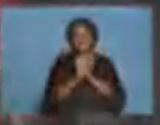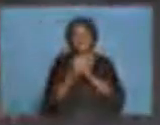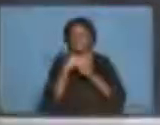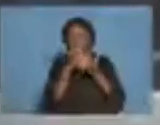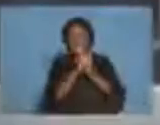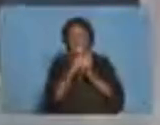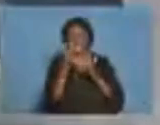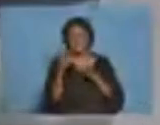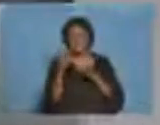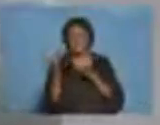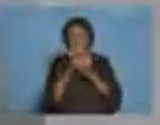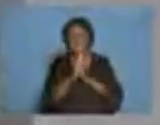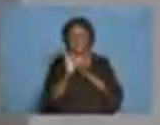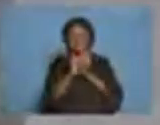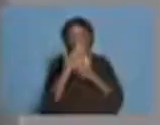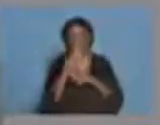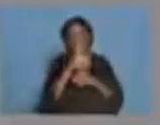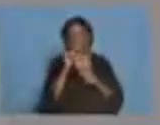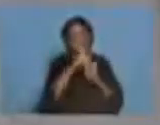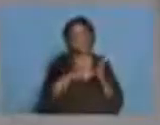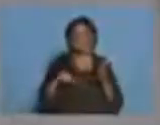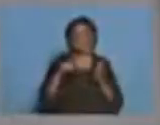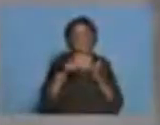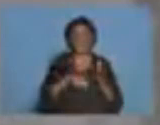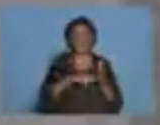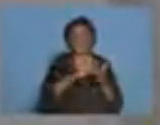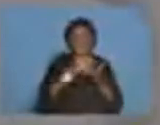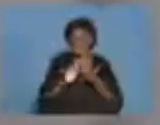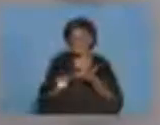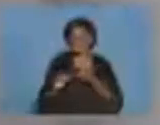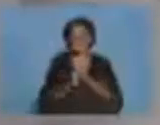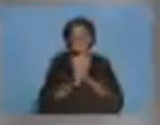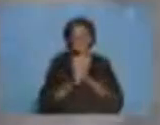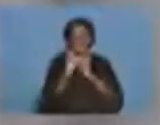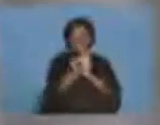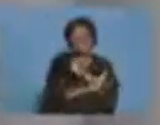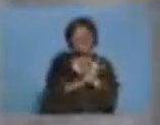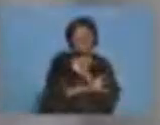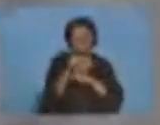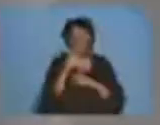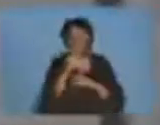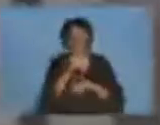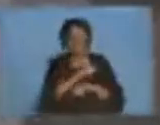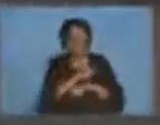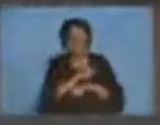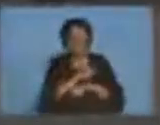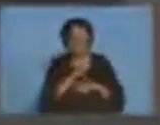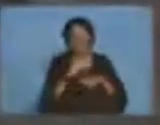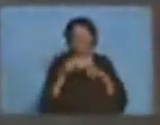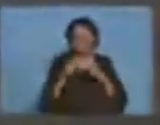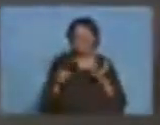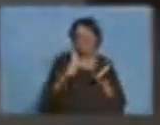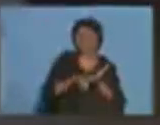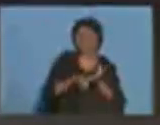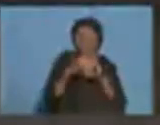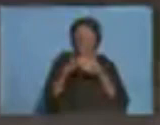to declare that Gibson's rights under the Constitution have not been infringed. Prosecutors are alleging that Gibson granted contracts while serving